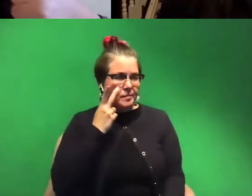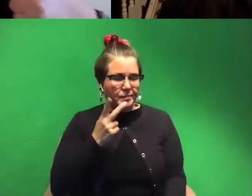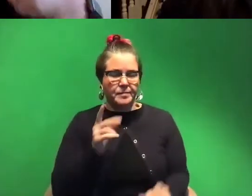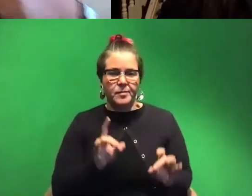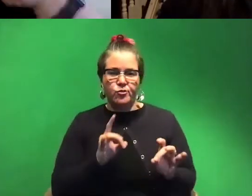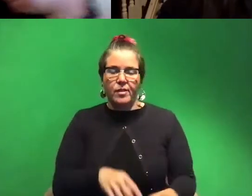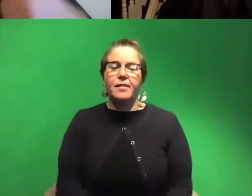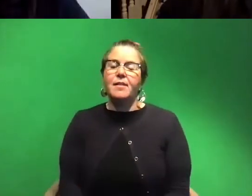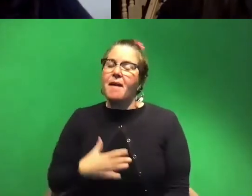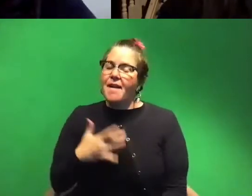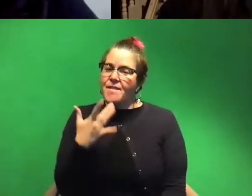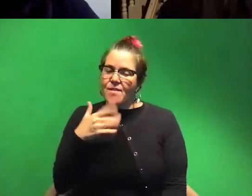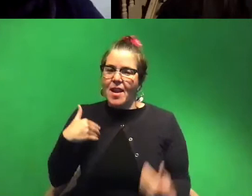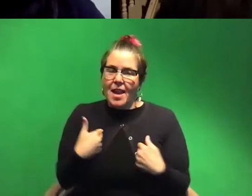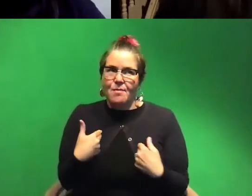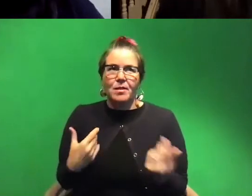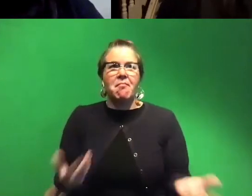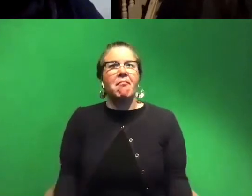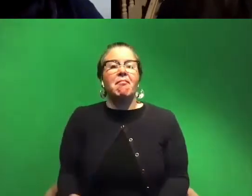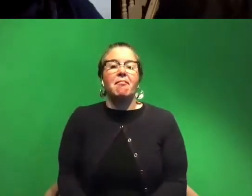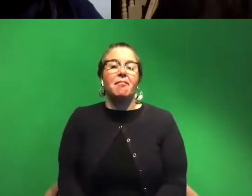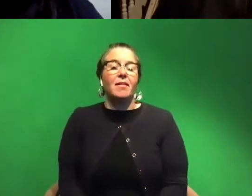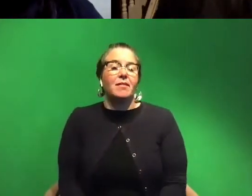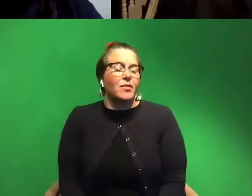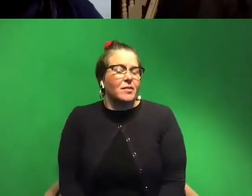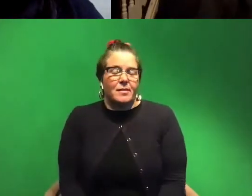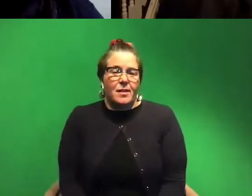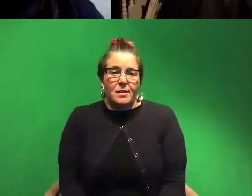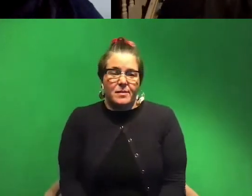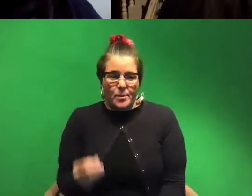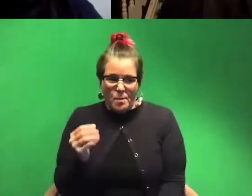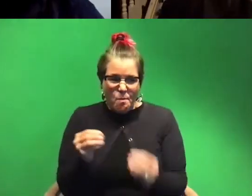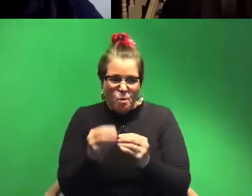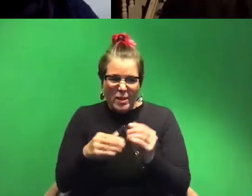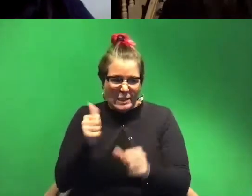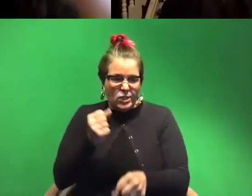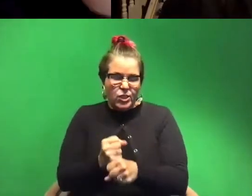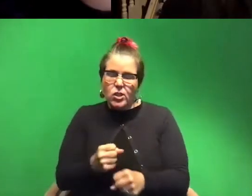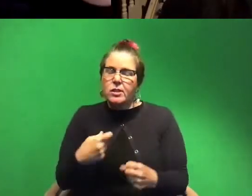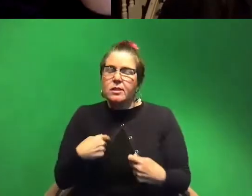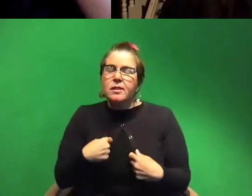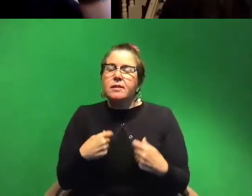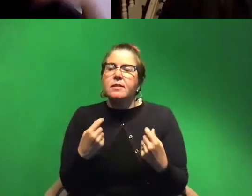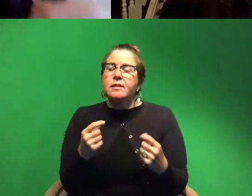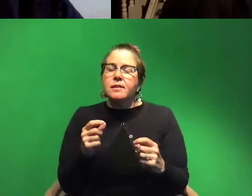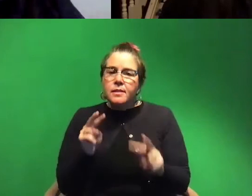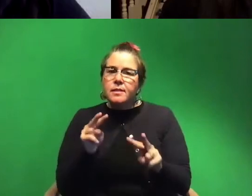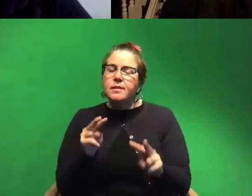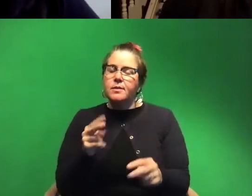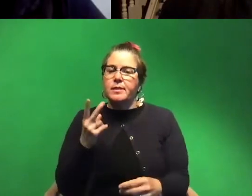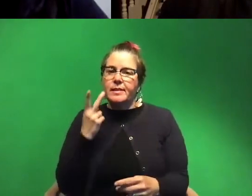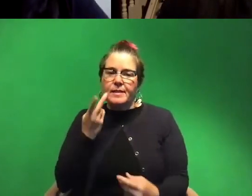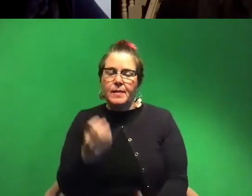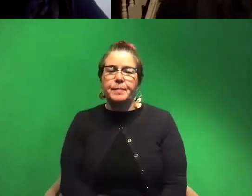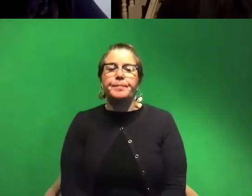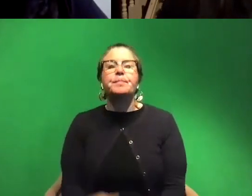been my favorite animal for like over a decade, and I just am dying to see them. I was